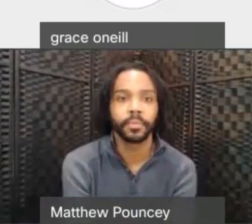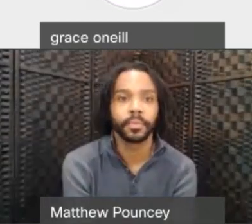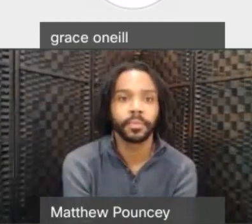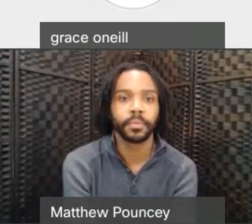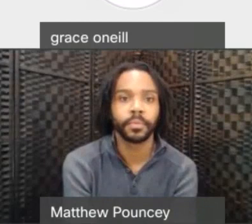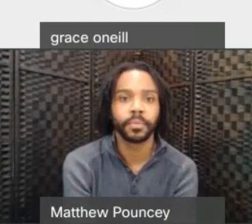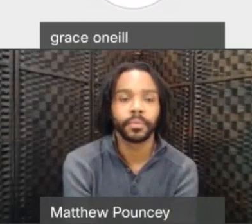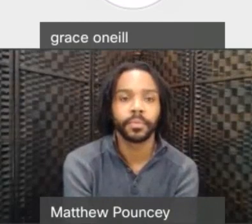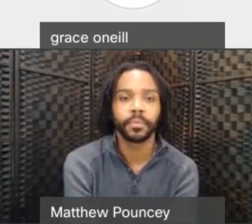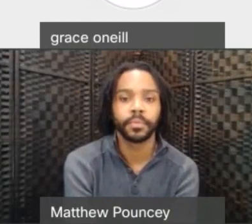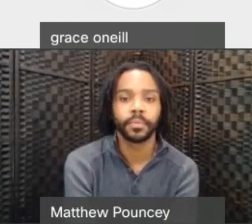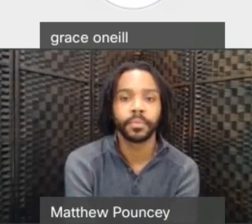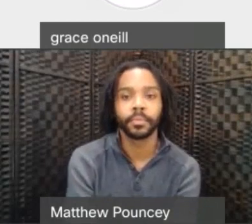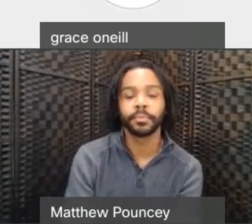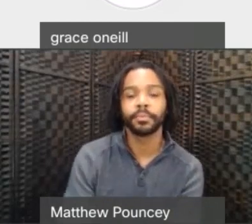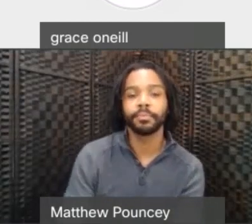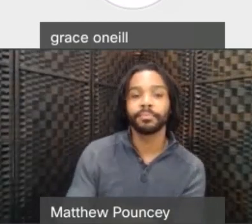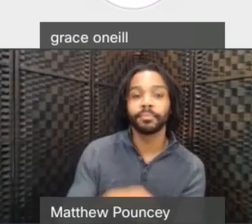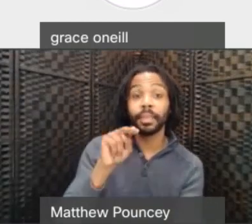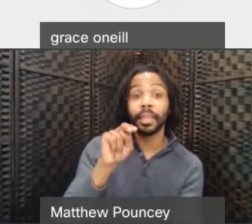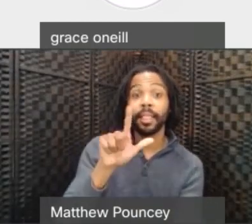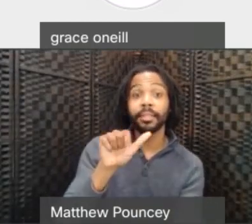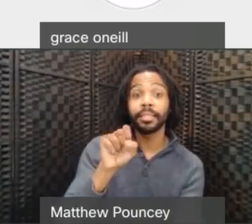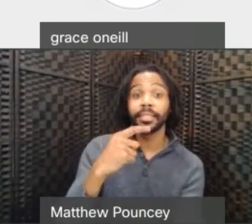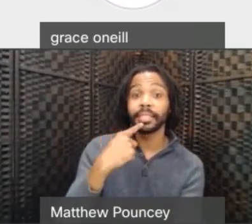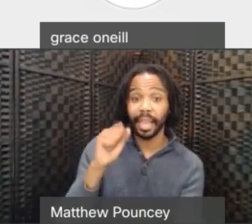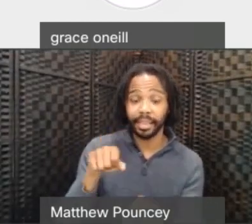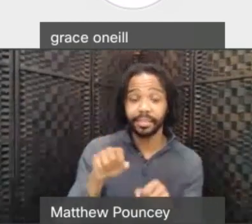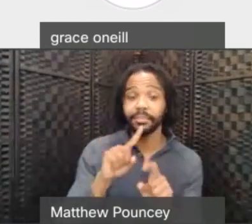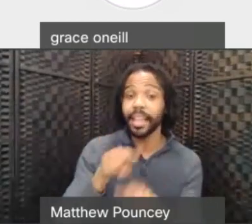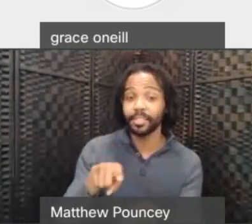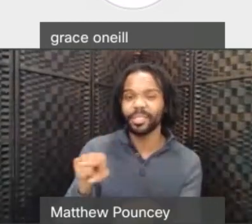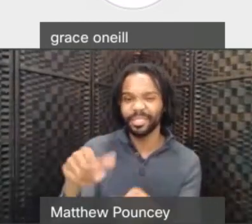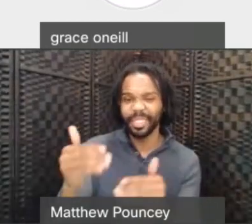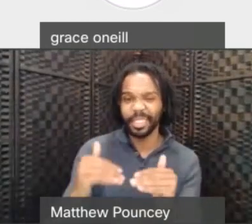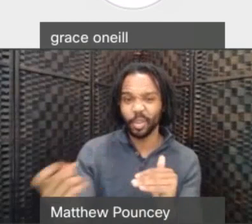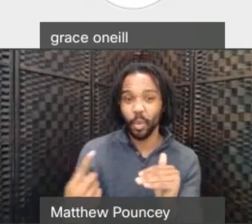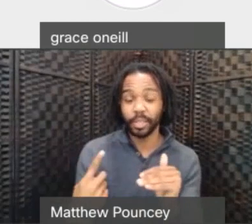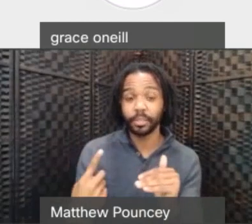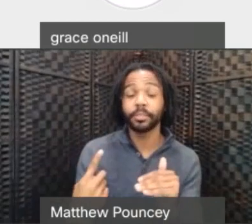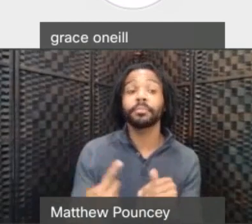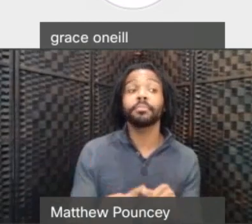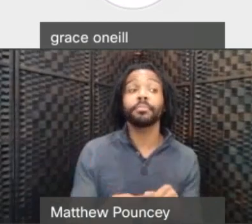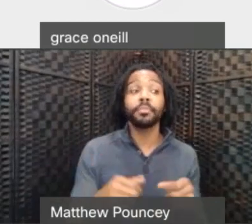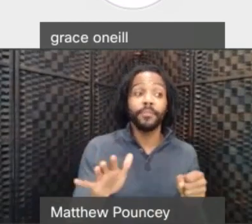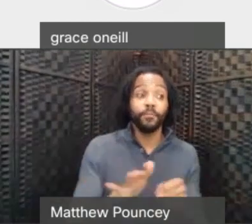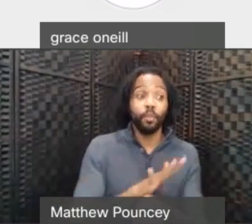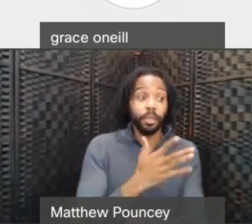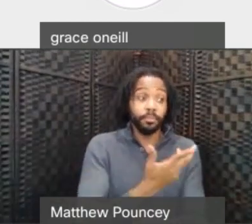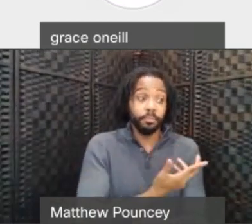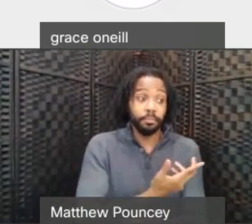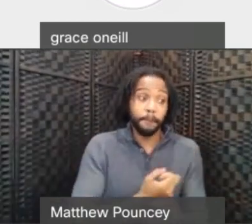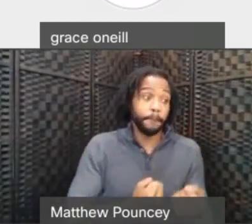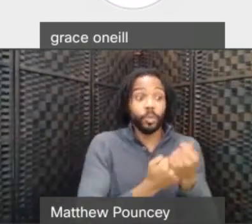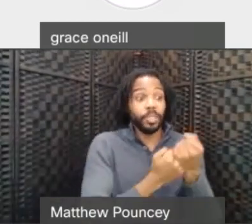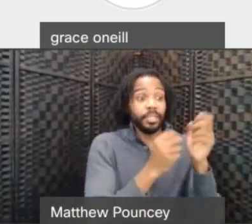I can answer this next one. Will being boosted be added to the definition of fully vaccinated? We are getting a lot of those questions, and